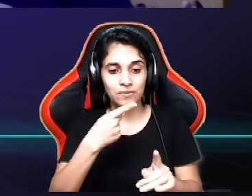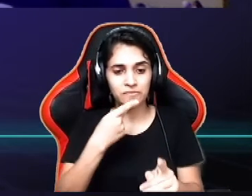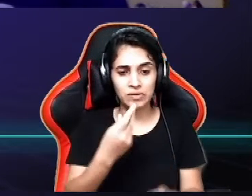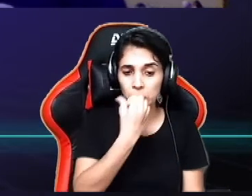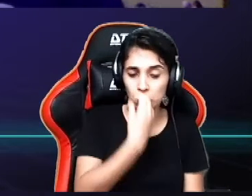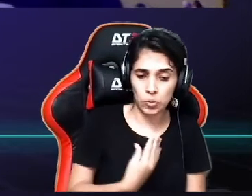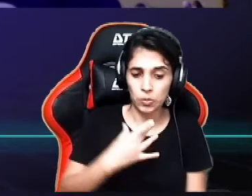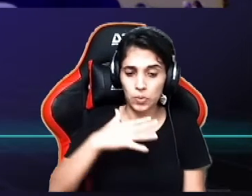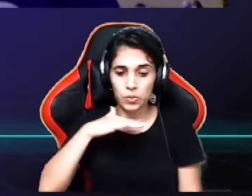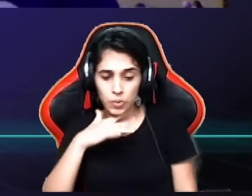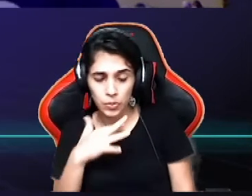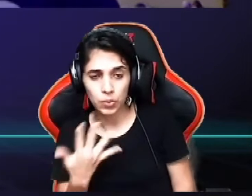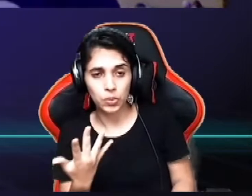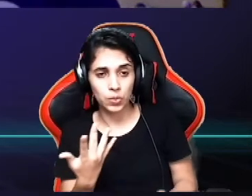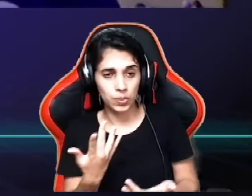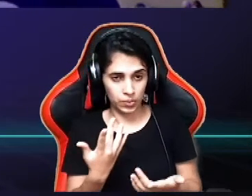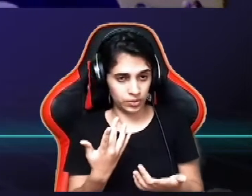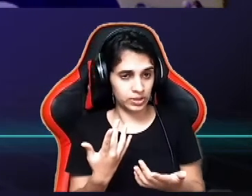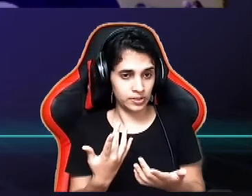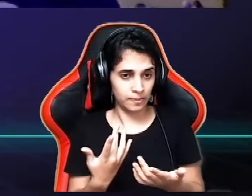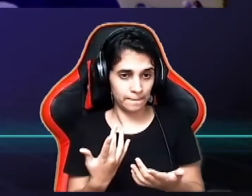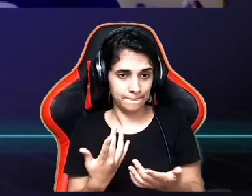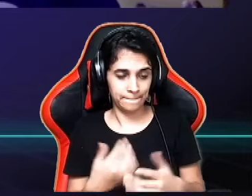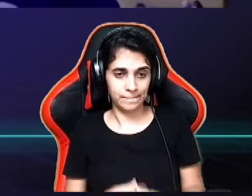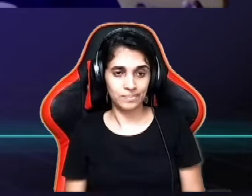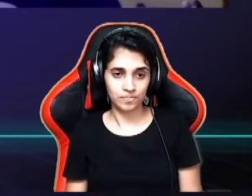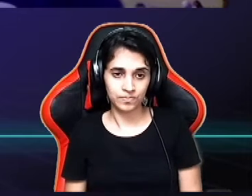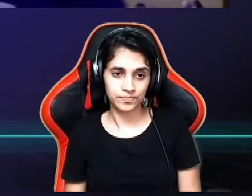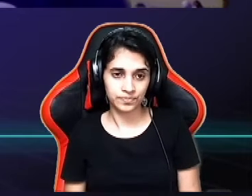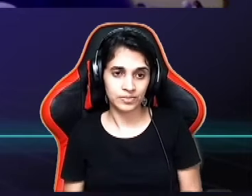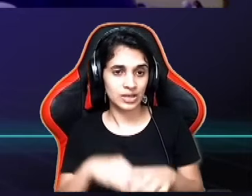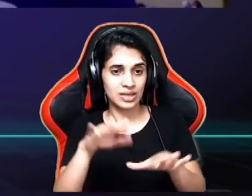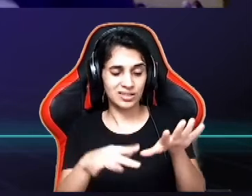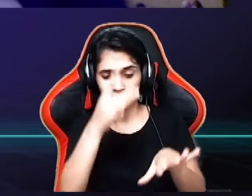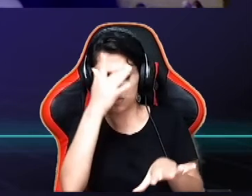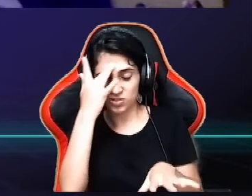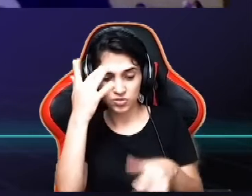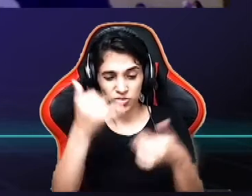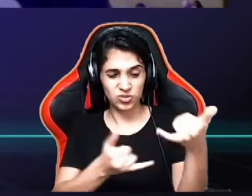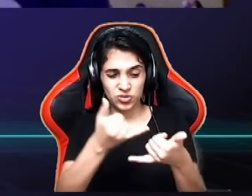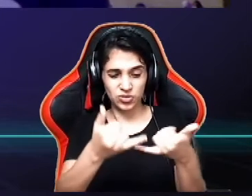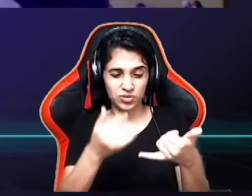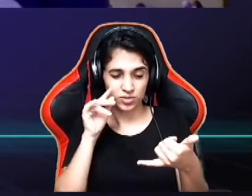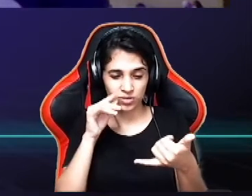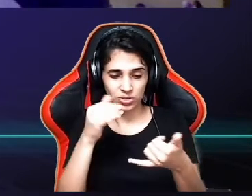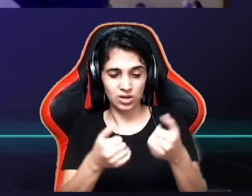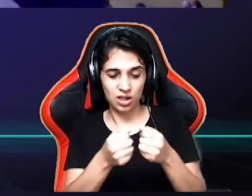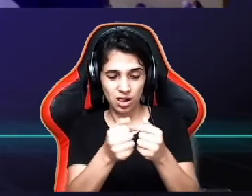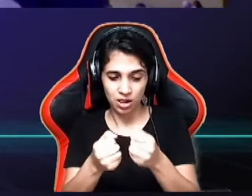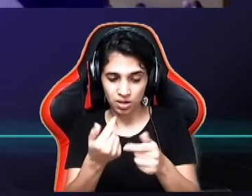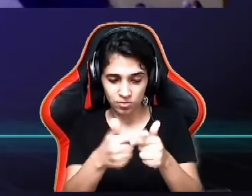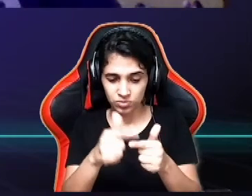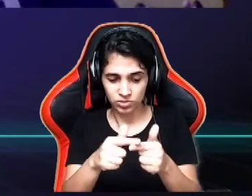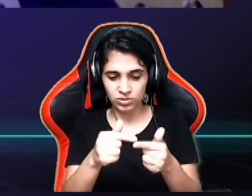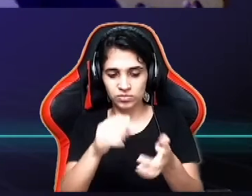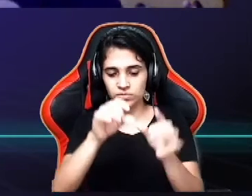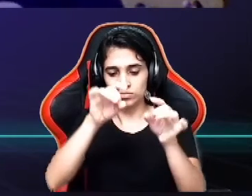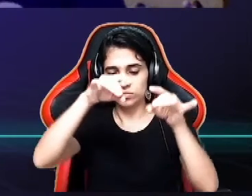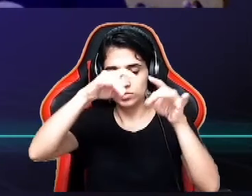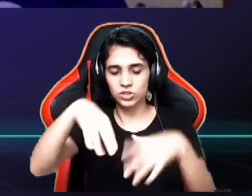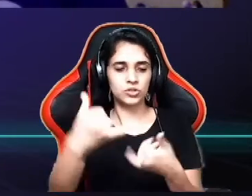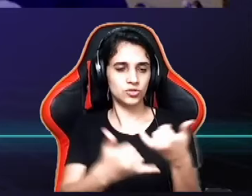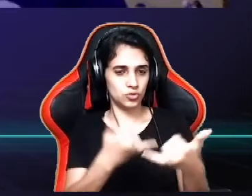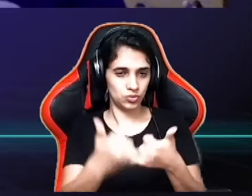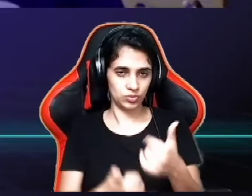feedback rather than a multitude of players who, after the first little issue, they're going to uninstall the game. So